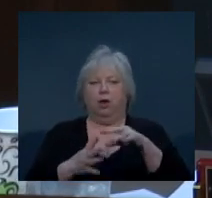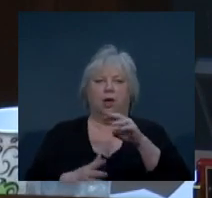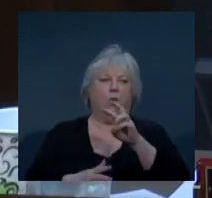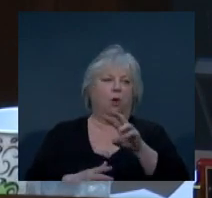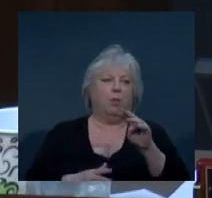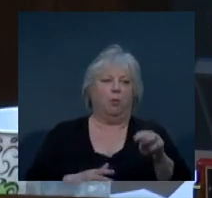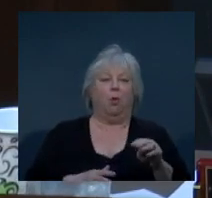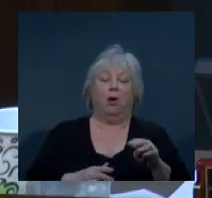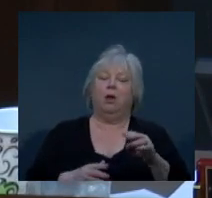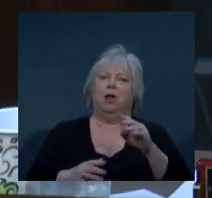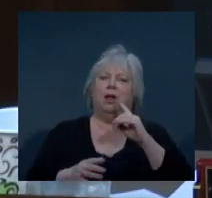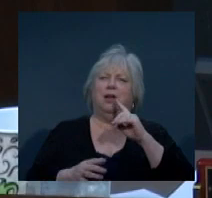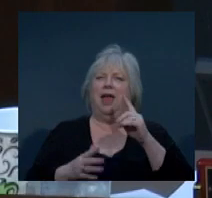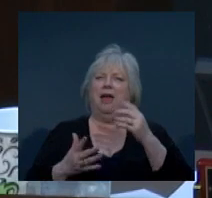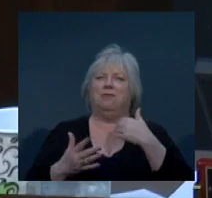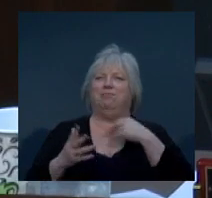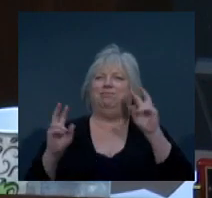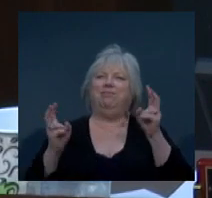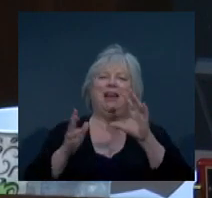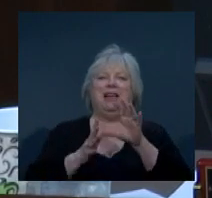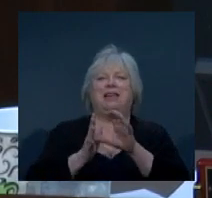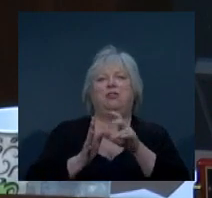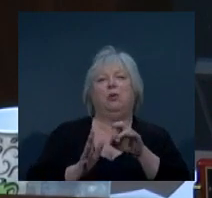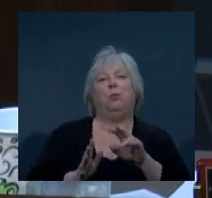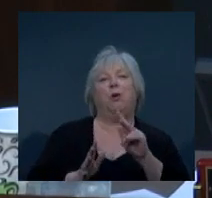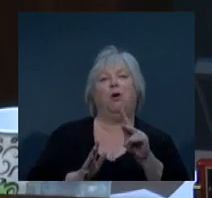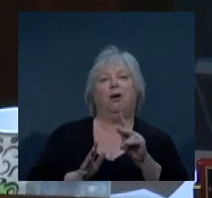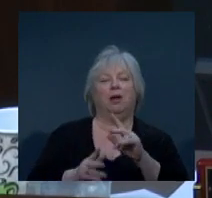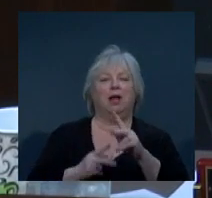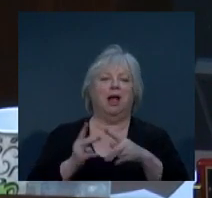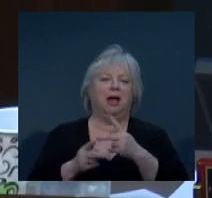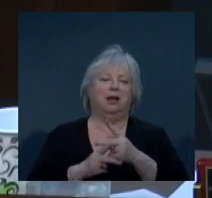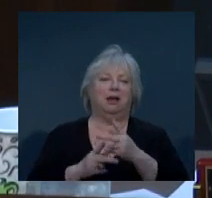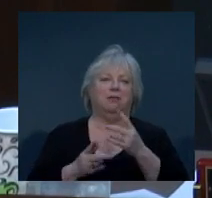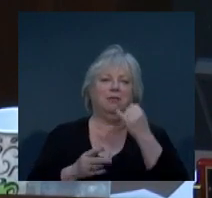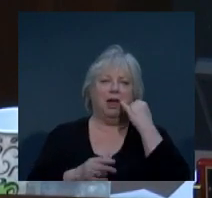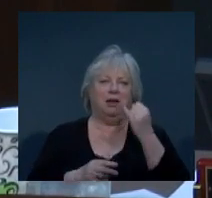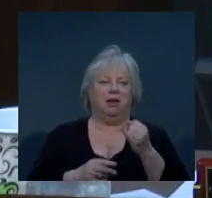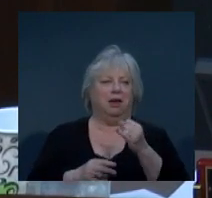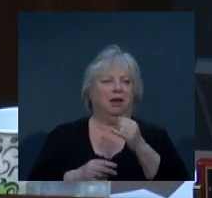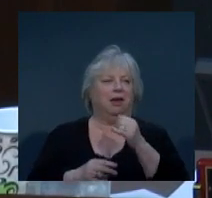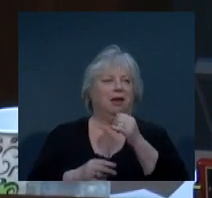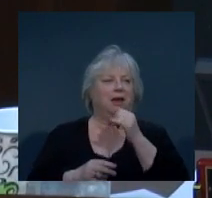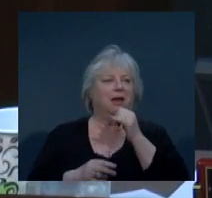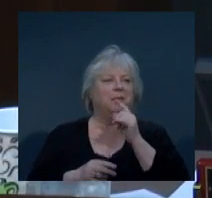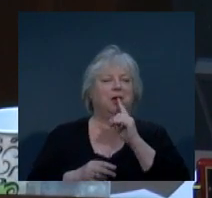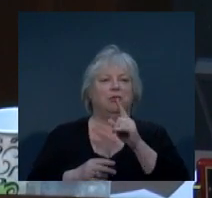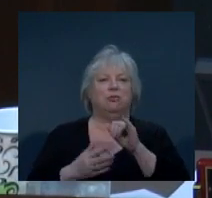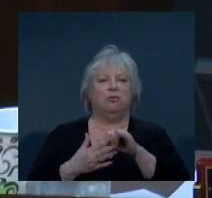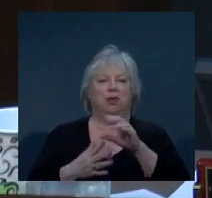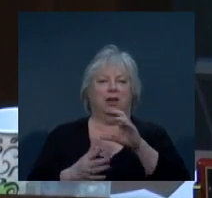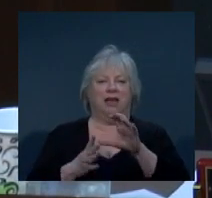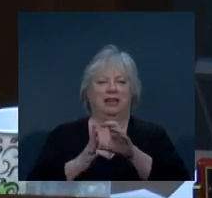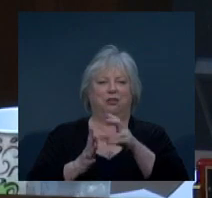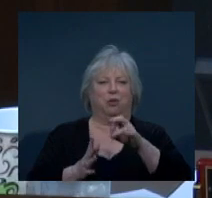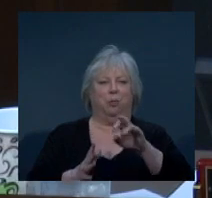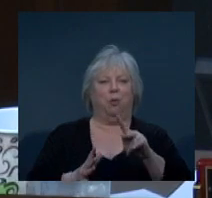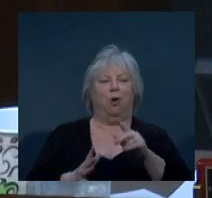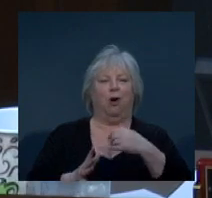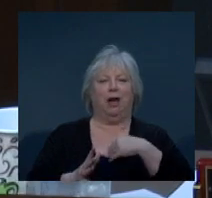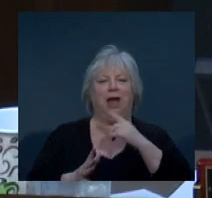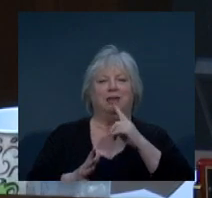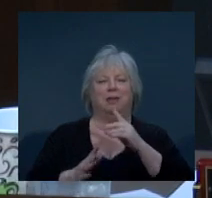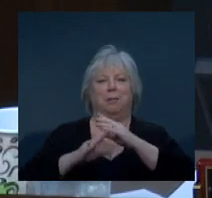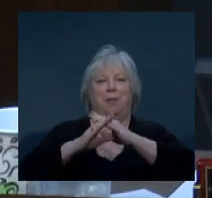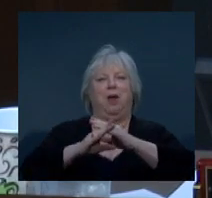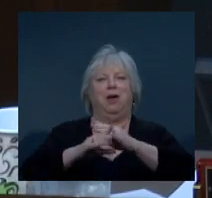Park kind of concept with that land over there. I'm not sure Central Park has a barrier like I-630 in it that separates